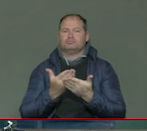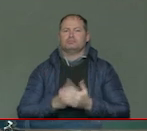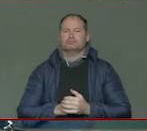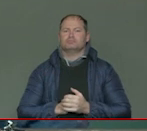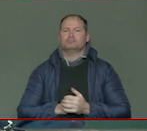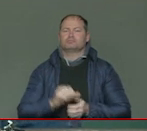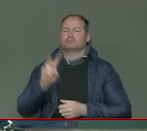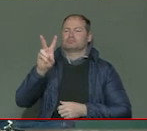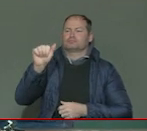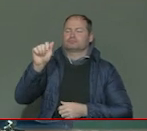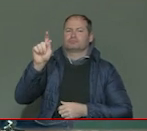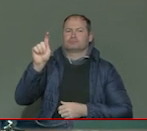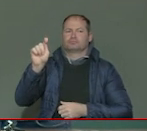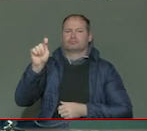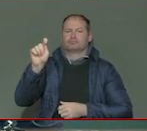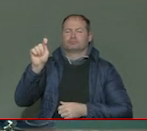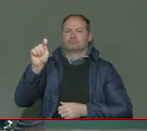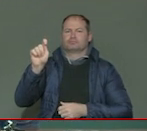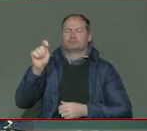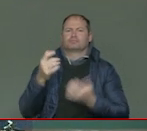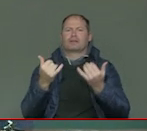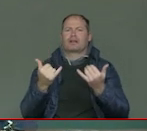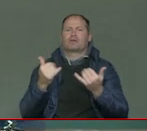Why do we do a bank reconciliation?